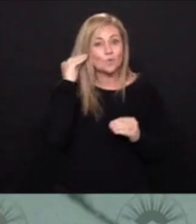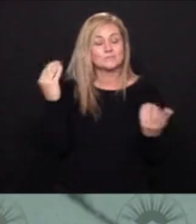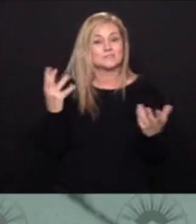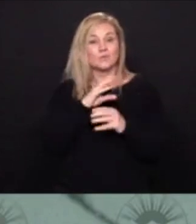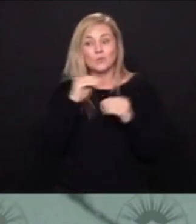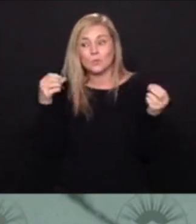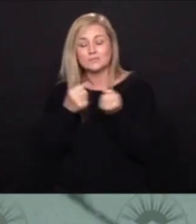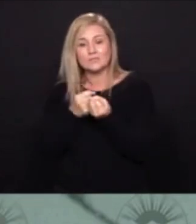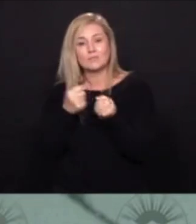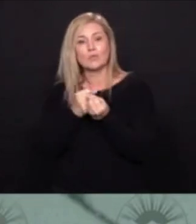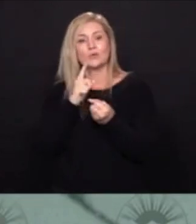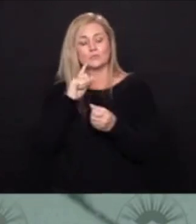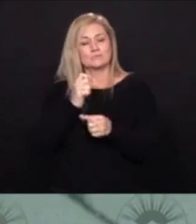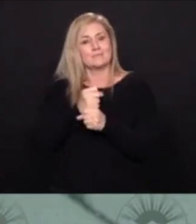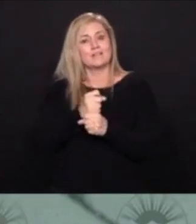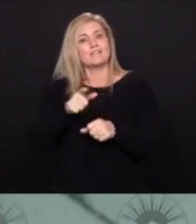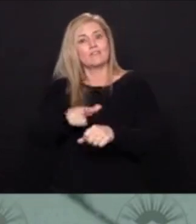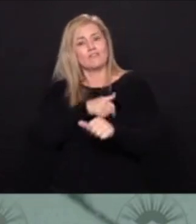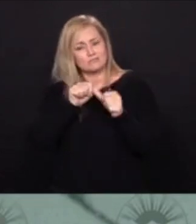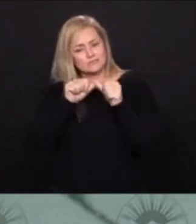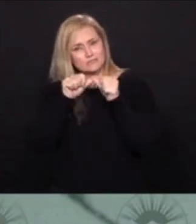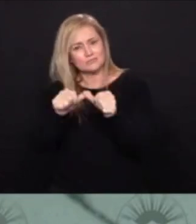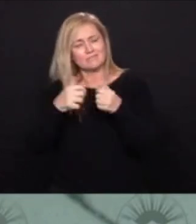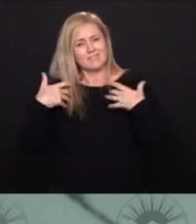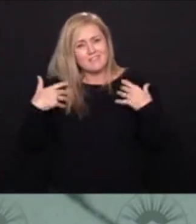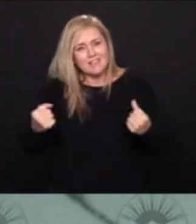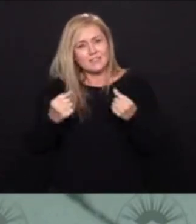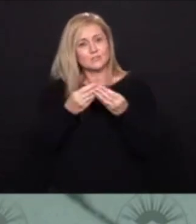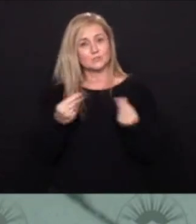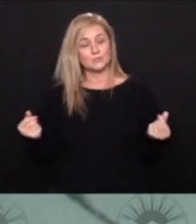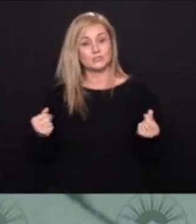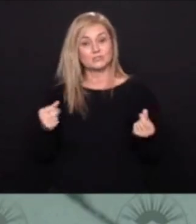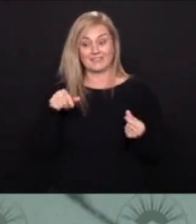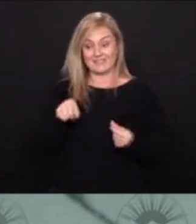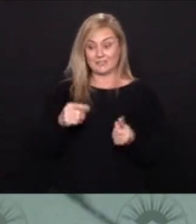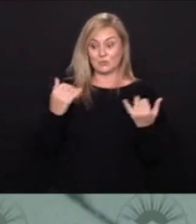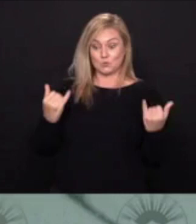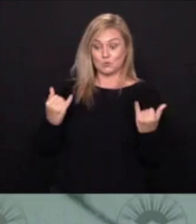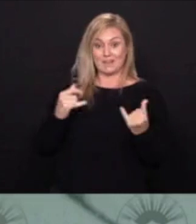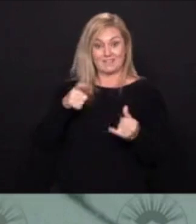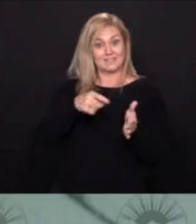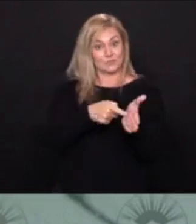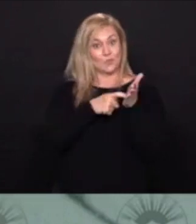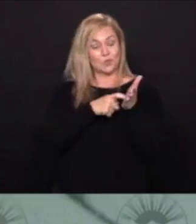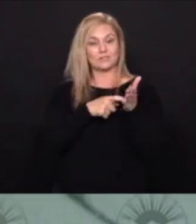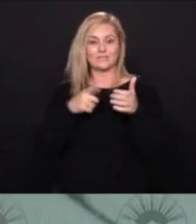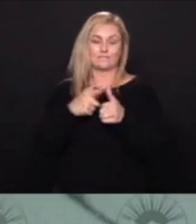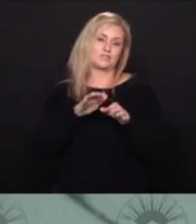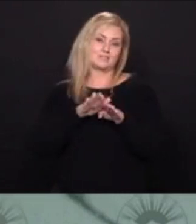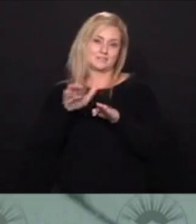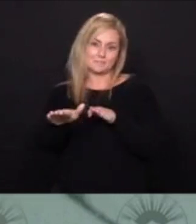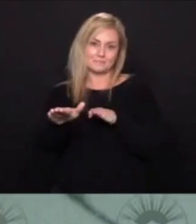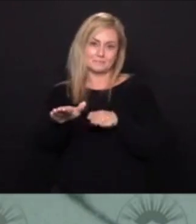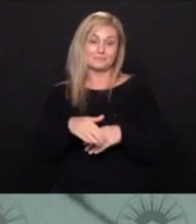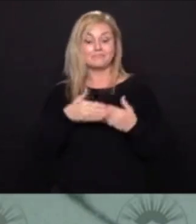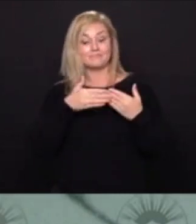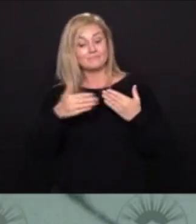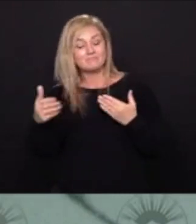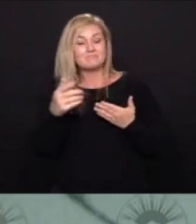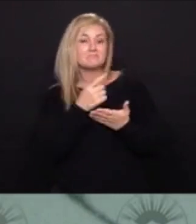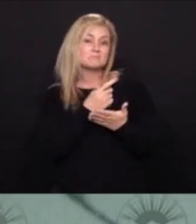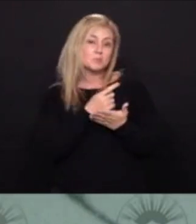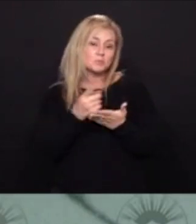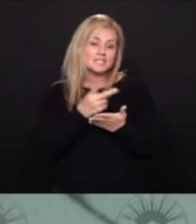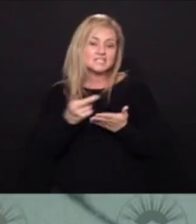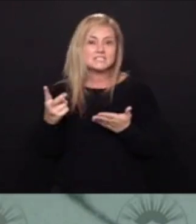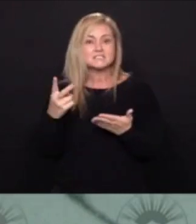healthy solutions. The order today is the first step to make that happen. In the following days and weeks, we will be